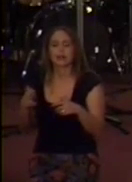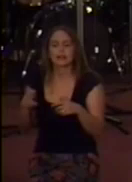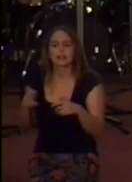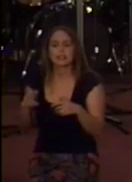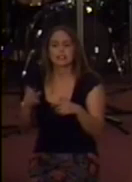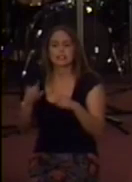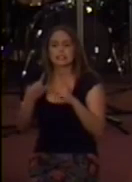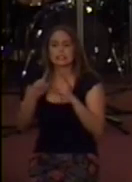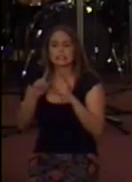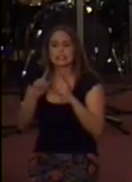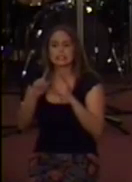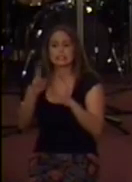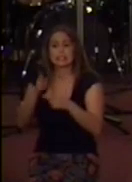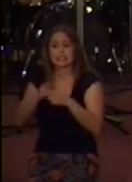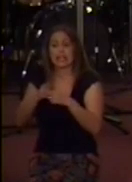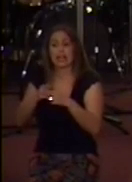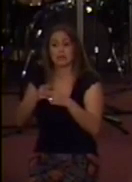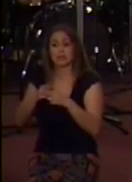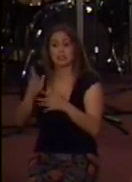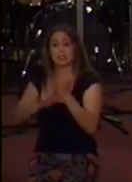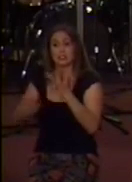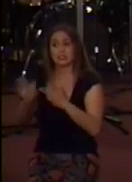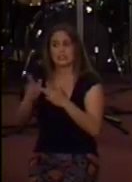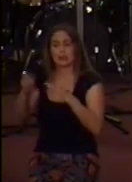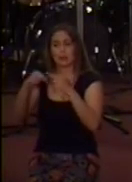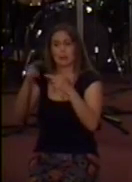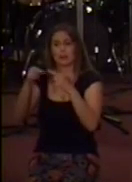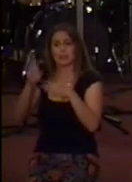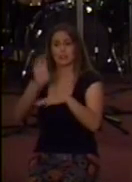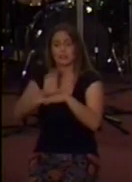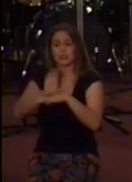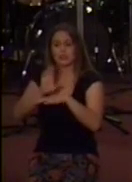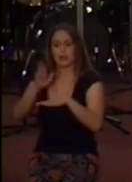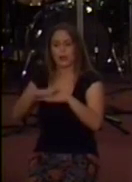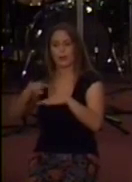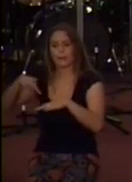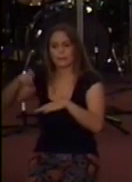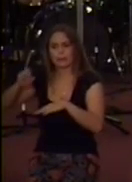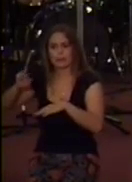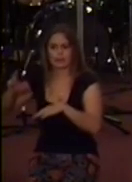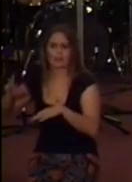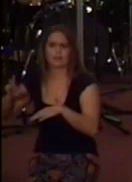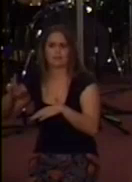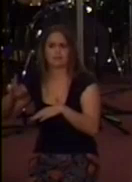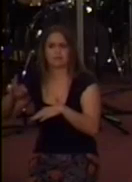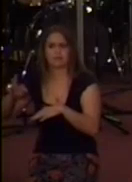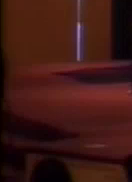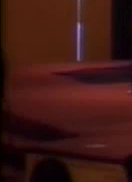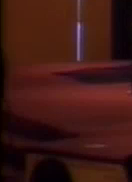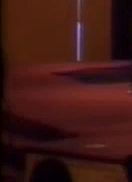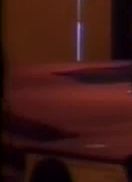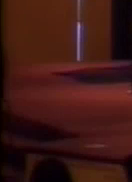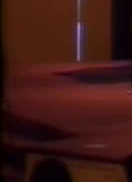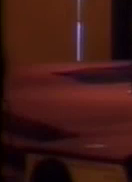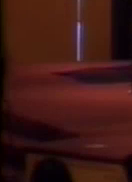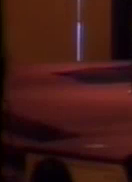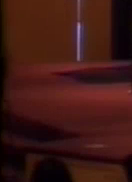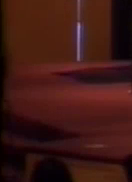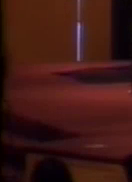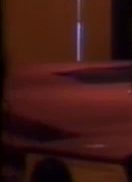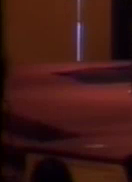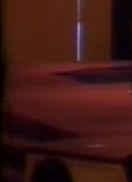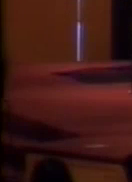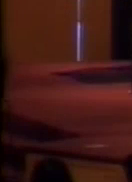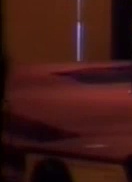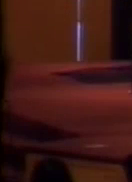that Jesus built the church on Peter. And their leader is a descendant of Peter, and so the